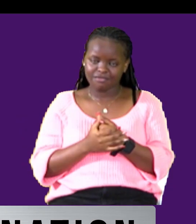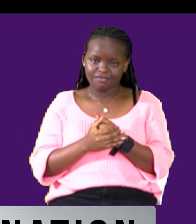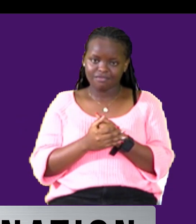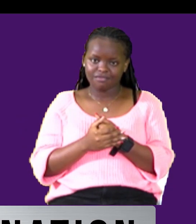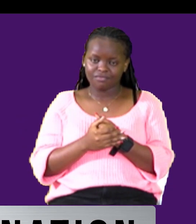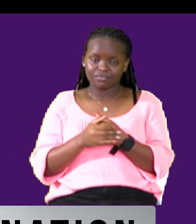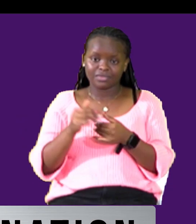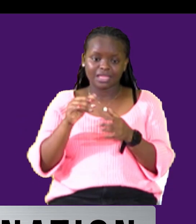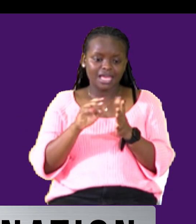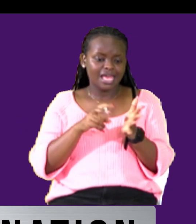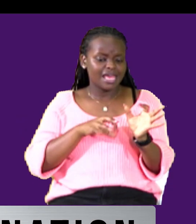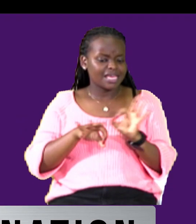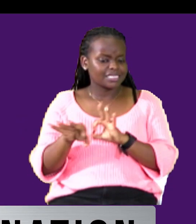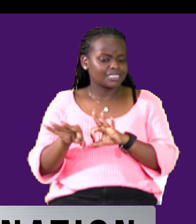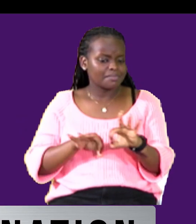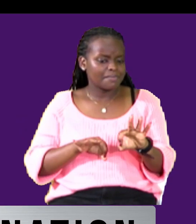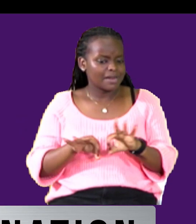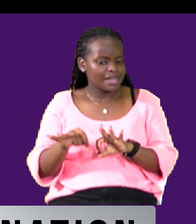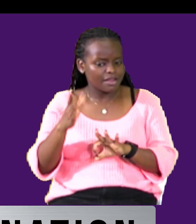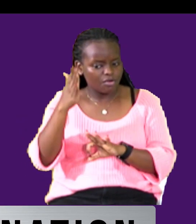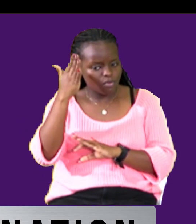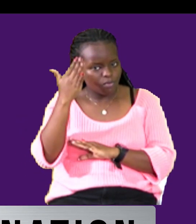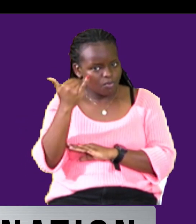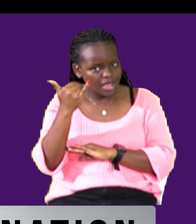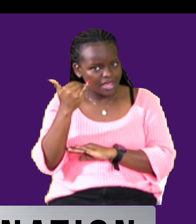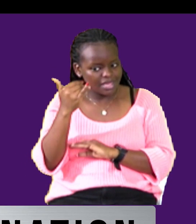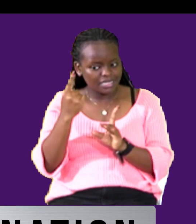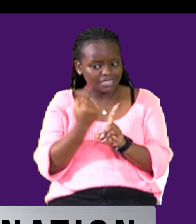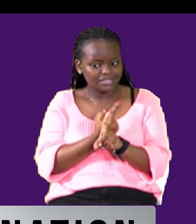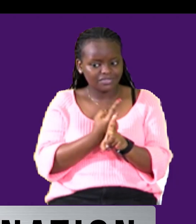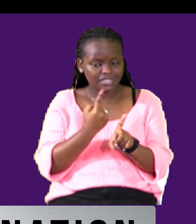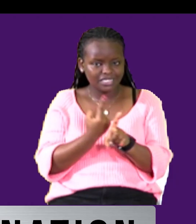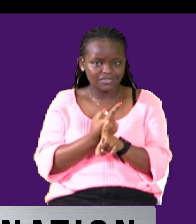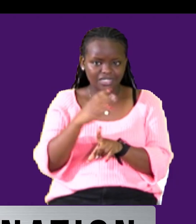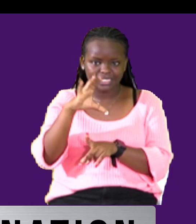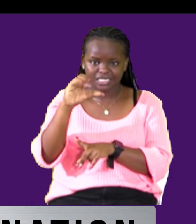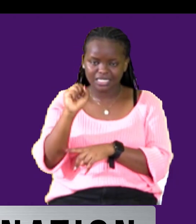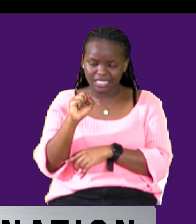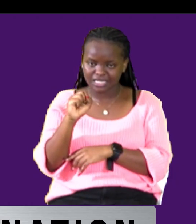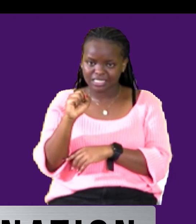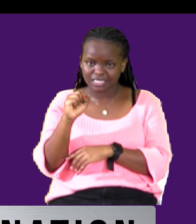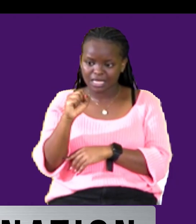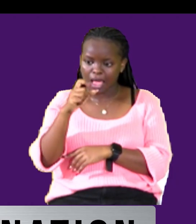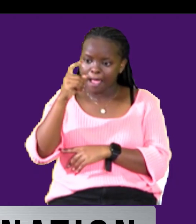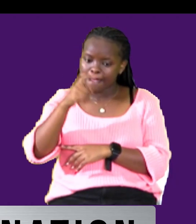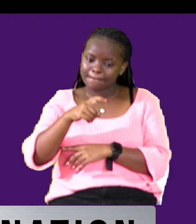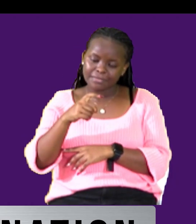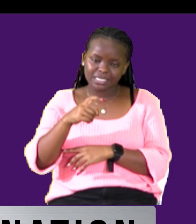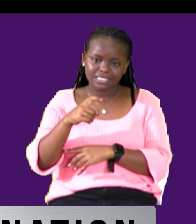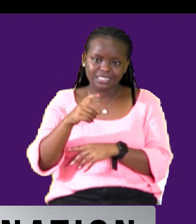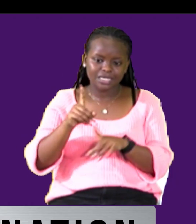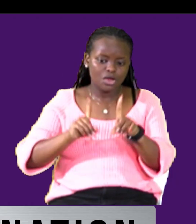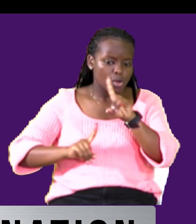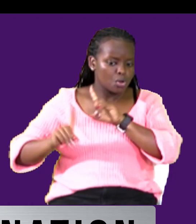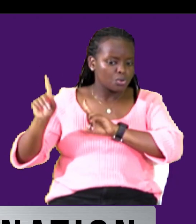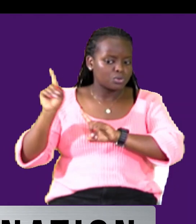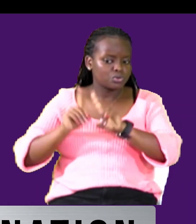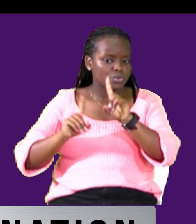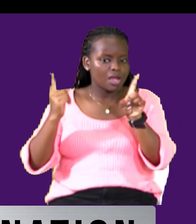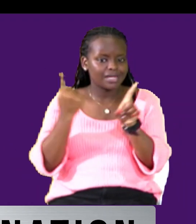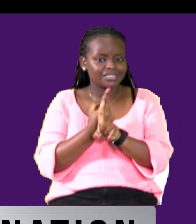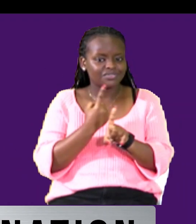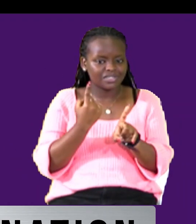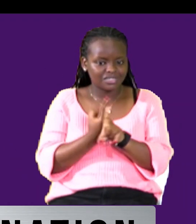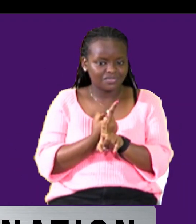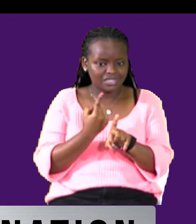does that explain why the different cabinet secretaries had first to tour the different Precisely places?